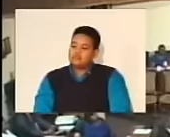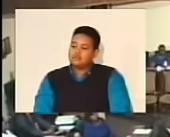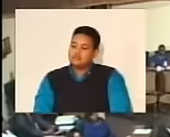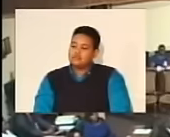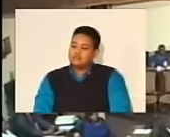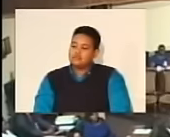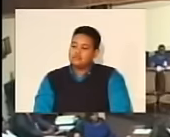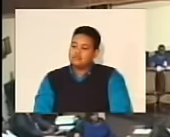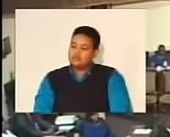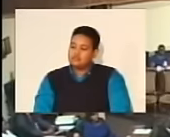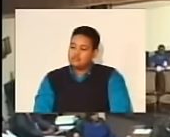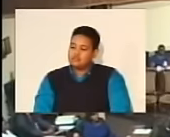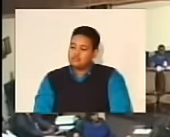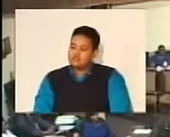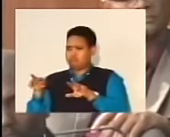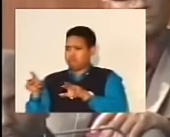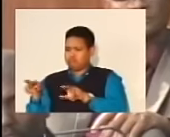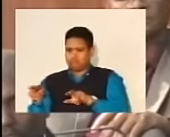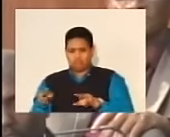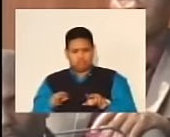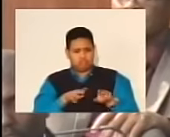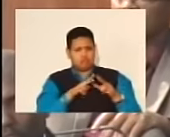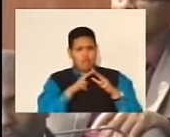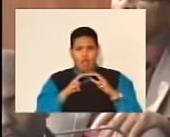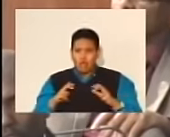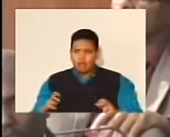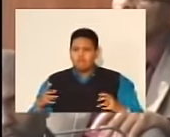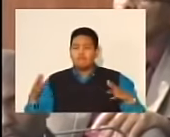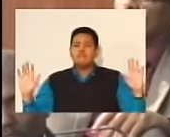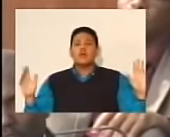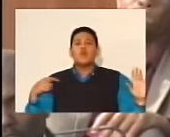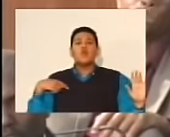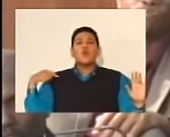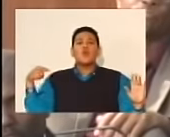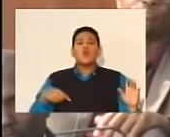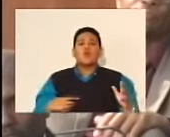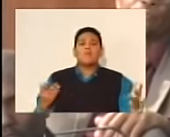We have come to this house, Mr. Speaker, and we have delivered